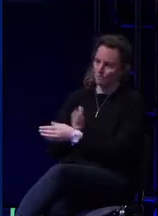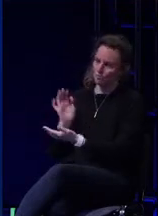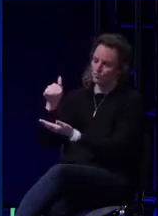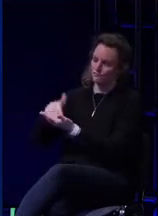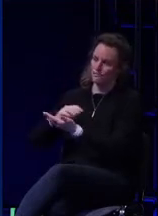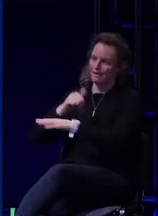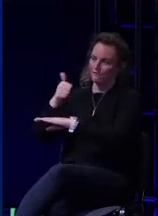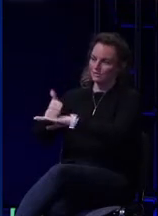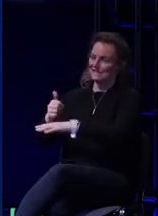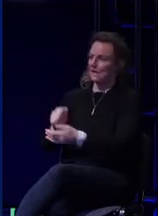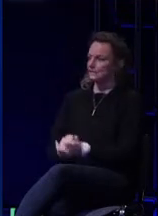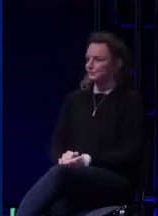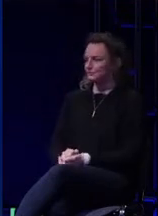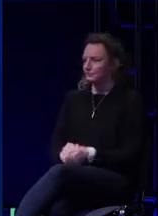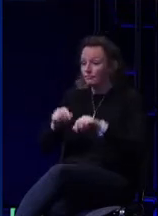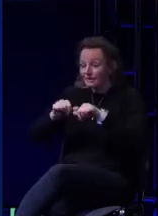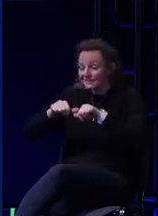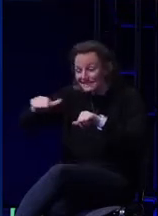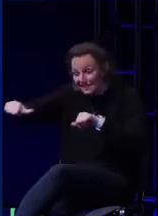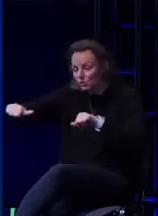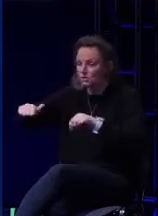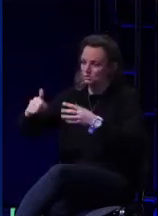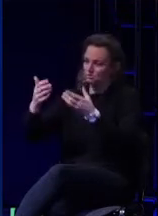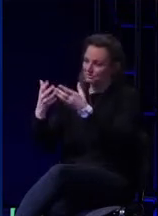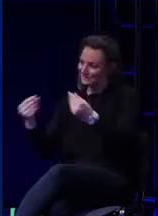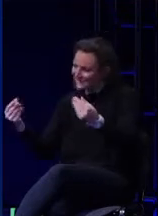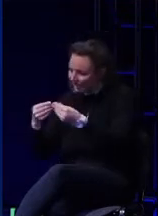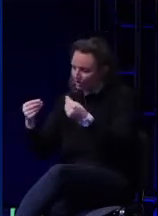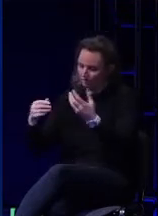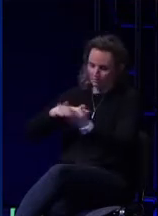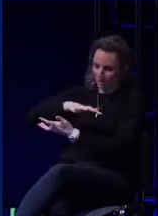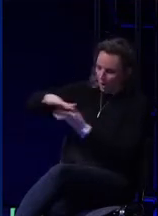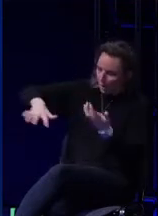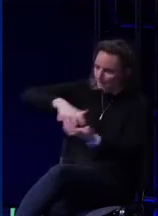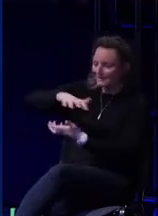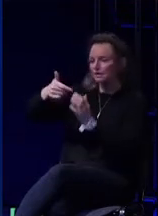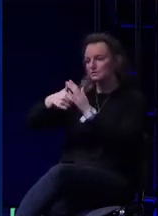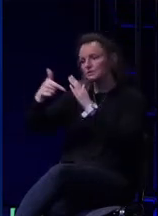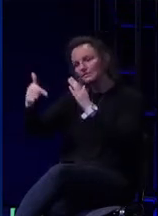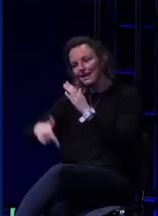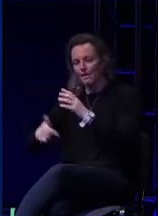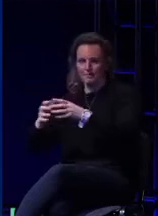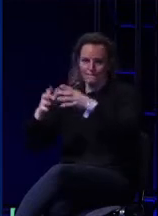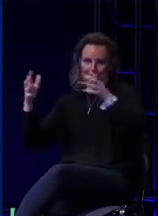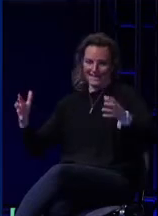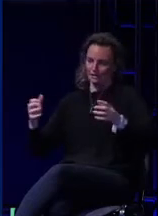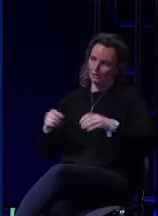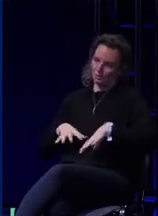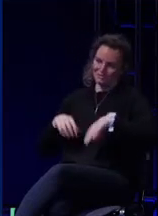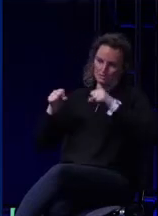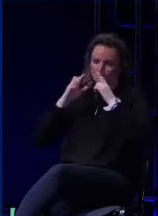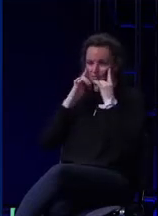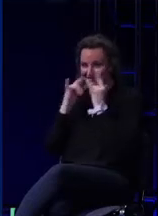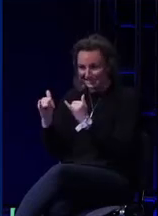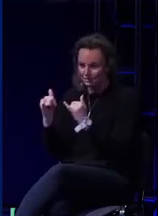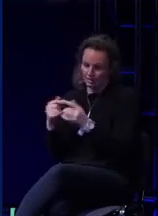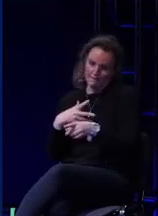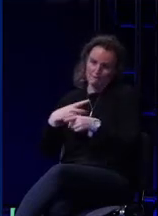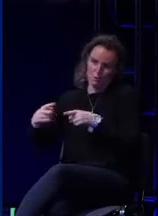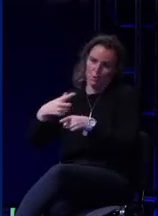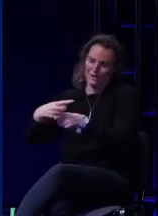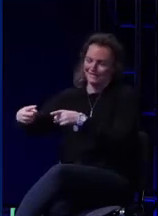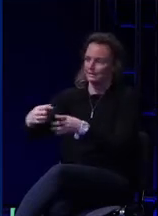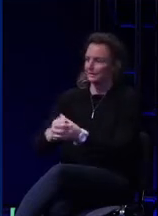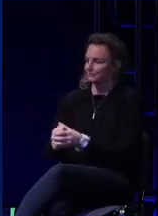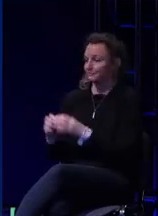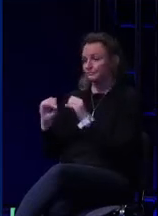sequence was so big that, yeah, so we started testing that, we're probably like a few weeks in. And it was great. And Ryan even put that